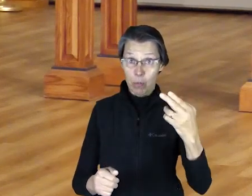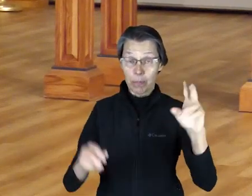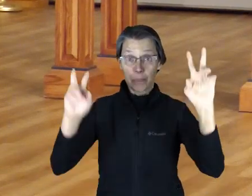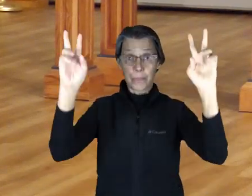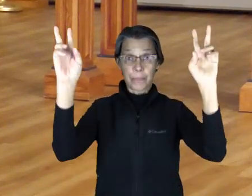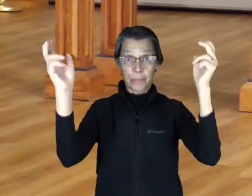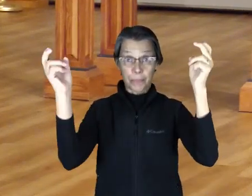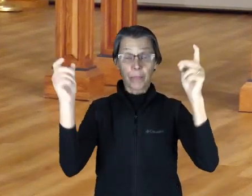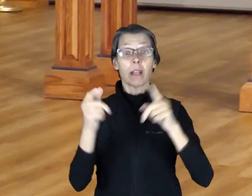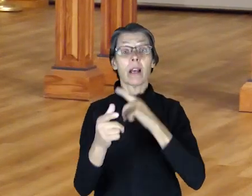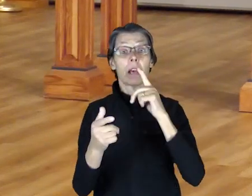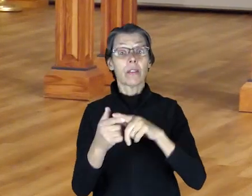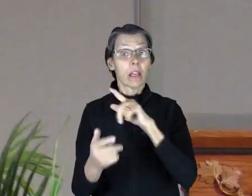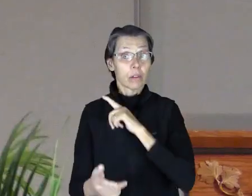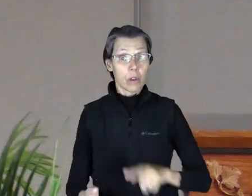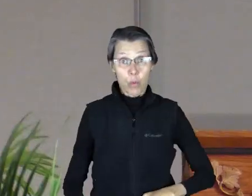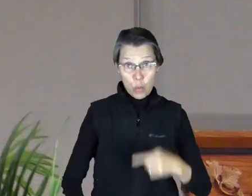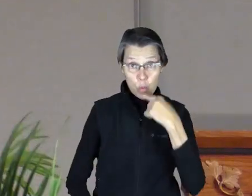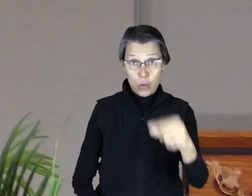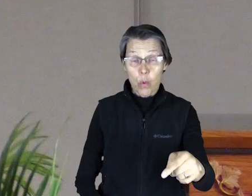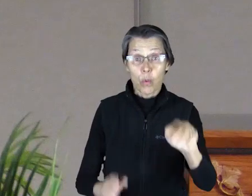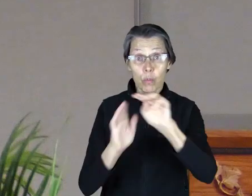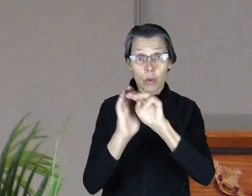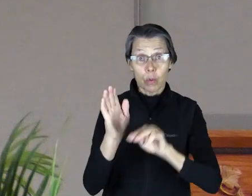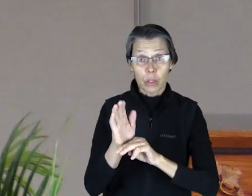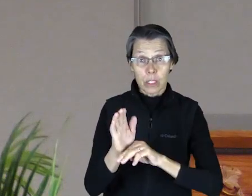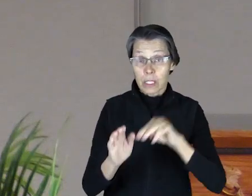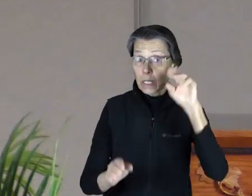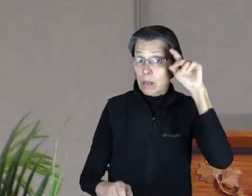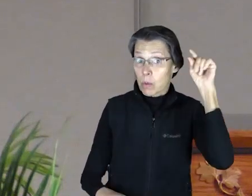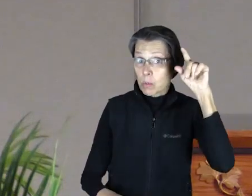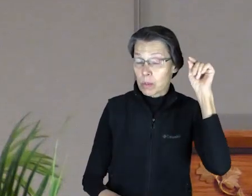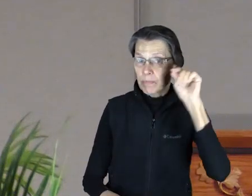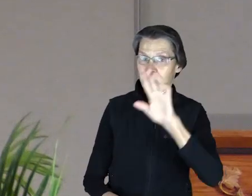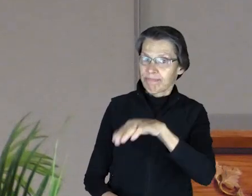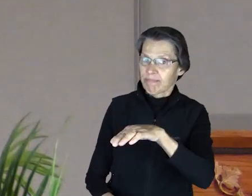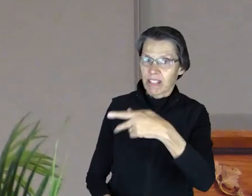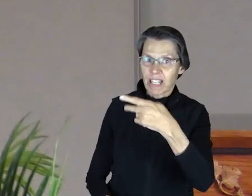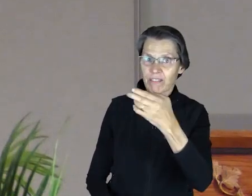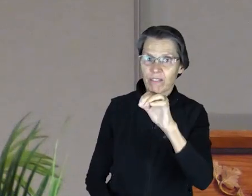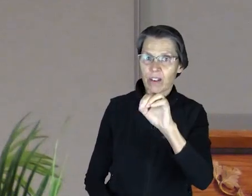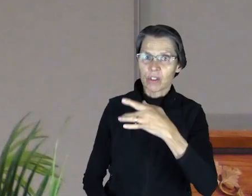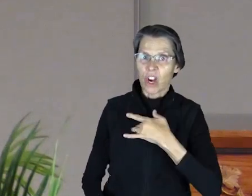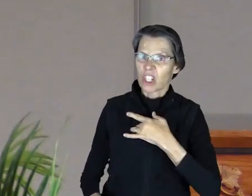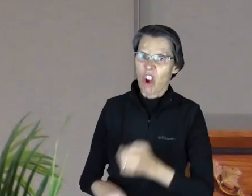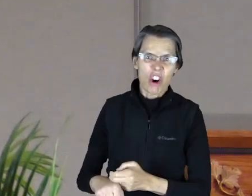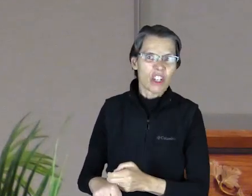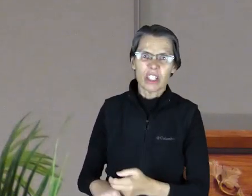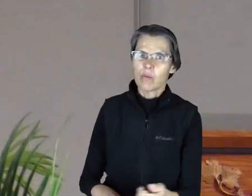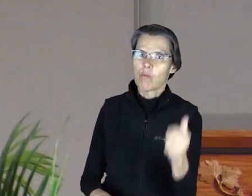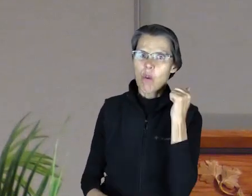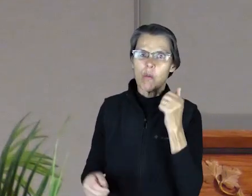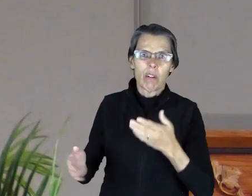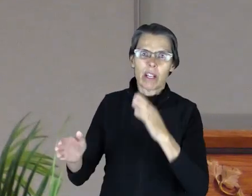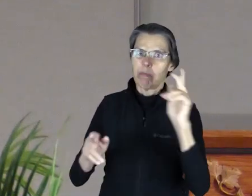Then the Lord said to Moses, "Pharaoh's heart is hardened. He refuses to let the people go. Go to Pharaoh in the morning